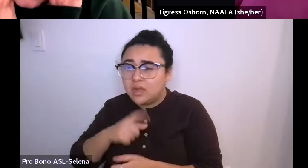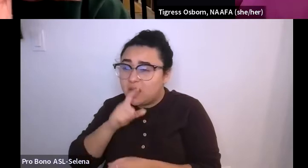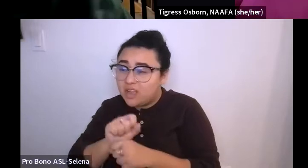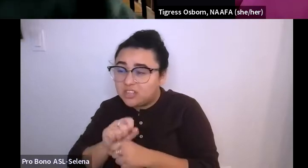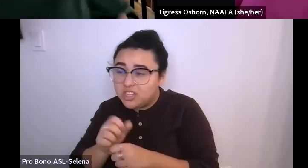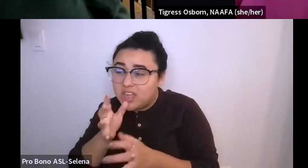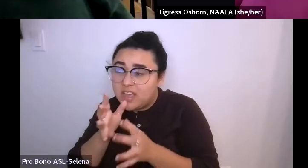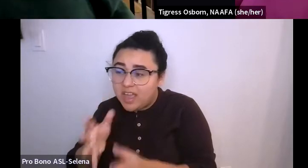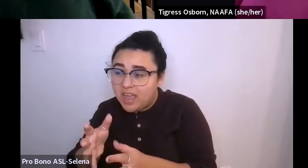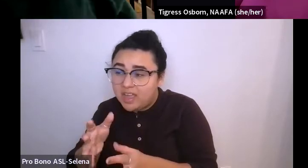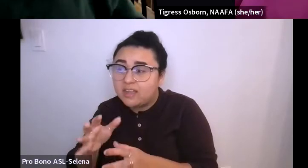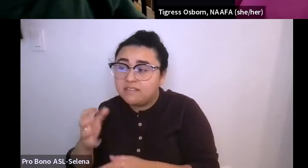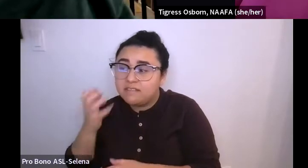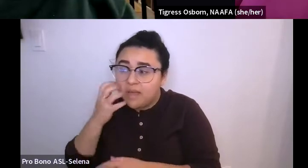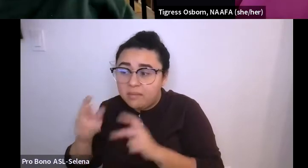people too. I was